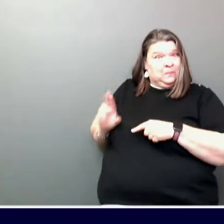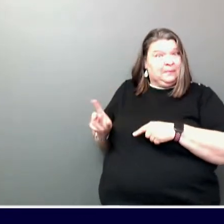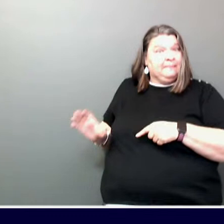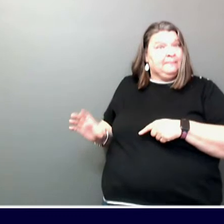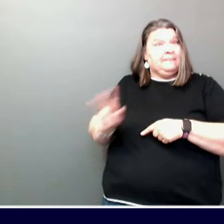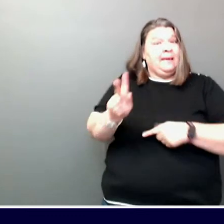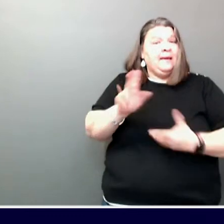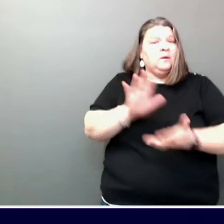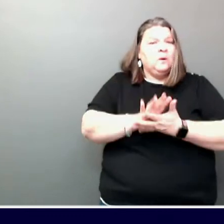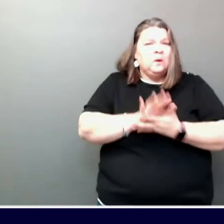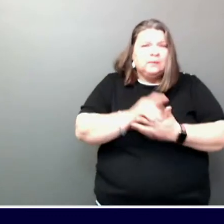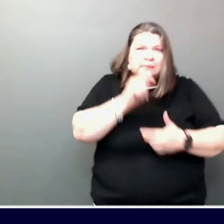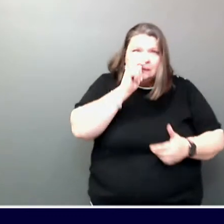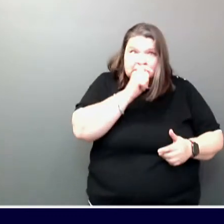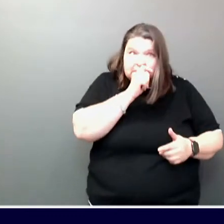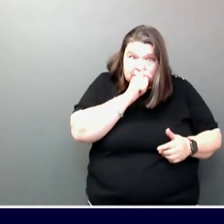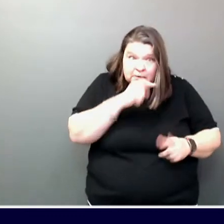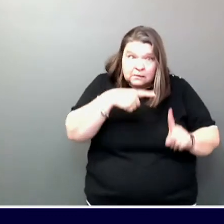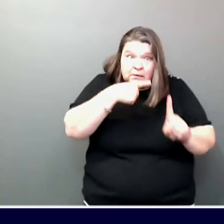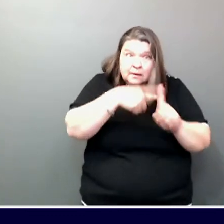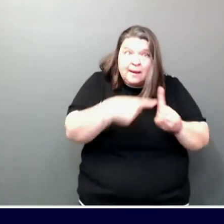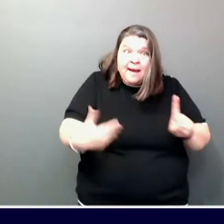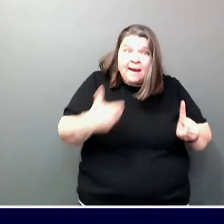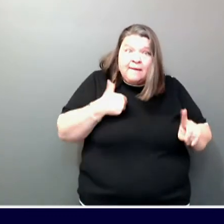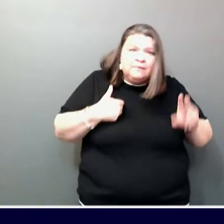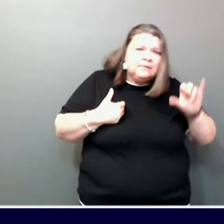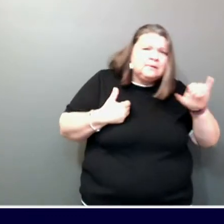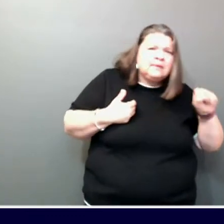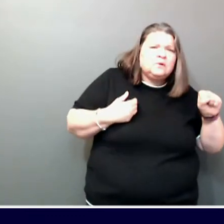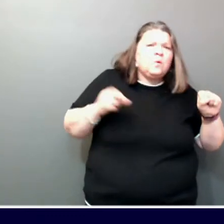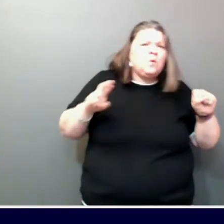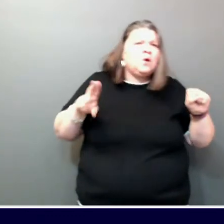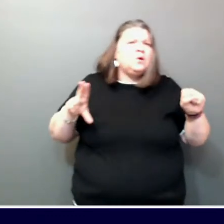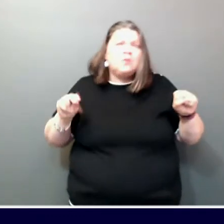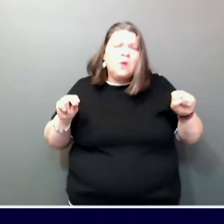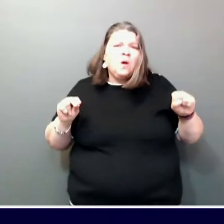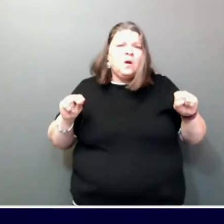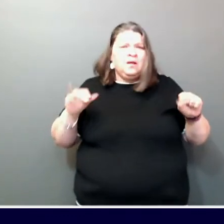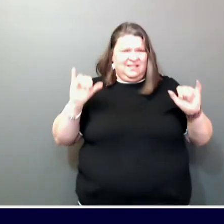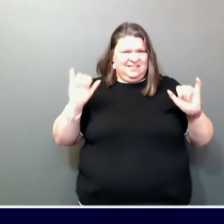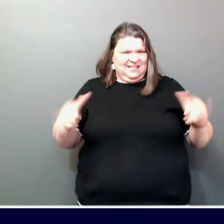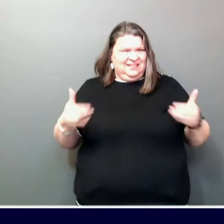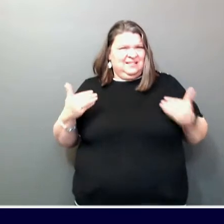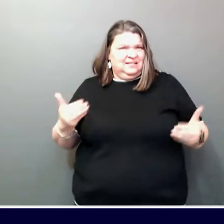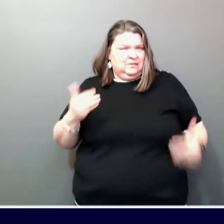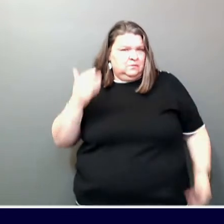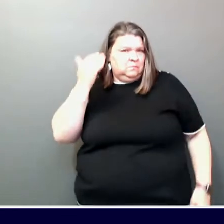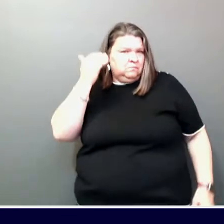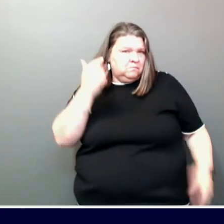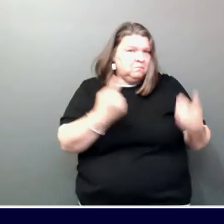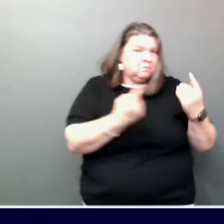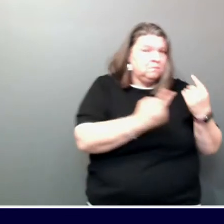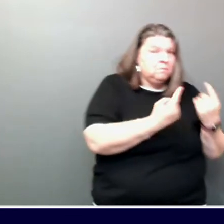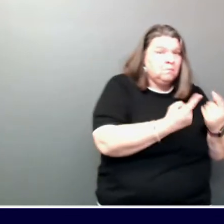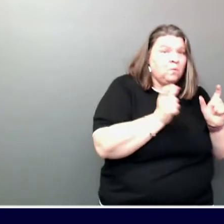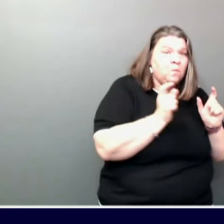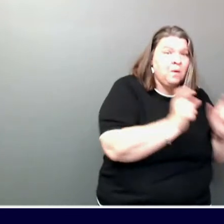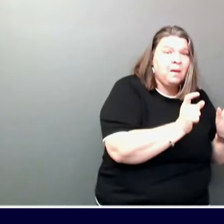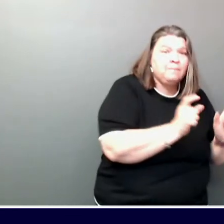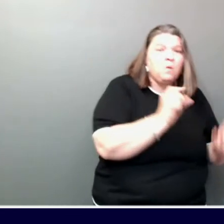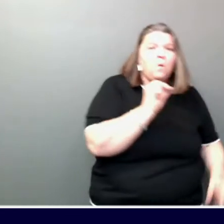school-based transmission of COVID-19. Any Maine resident can visit Project ACT website at